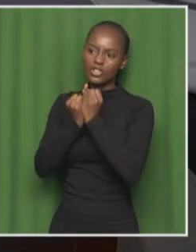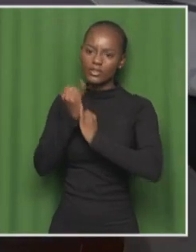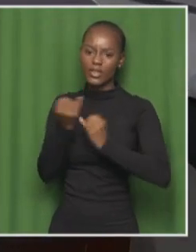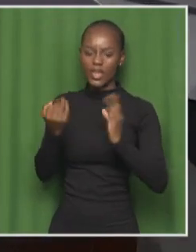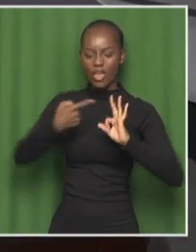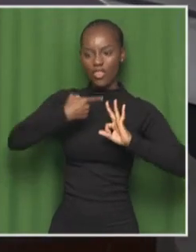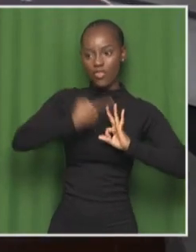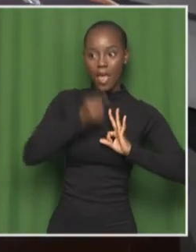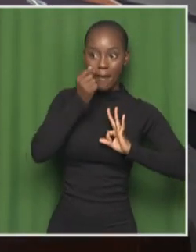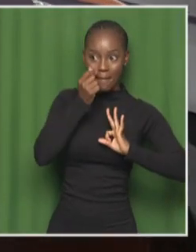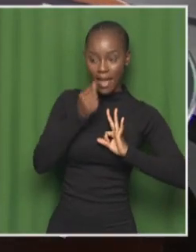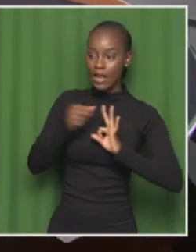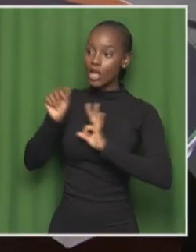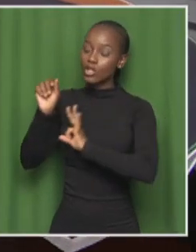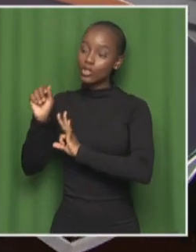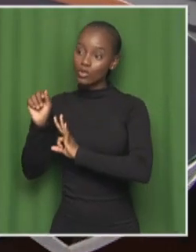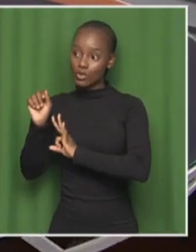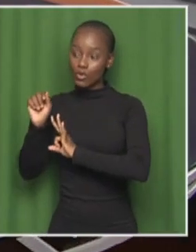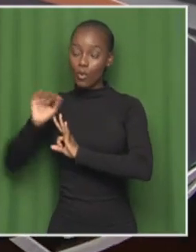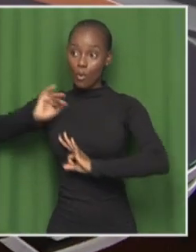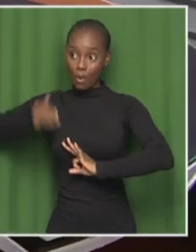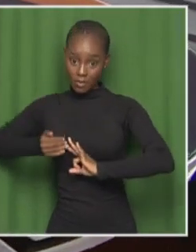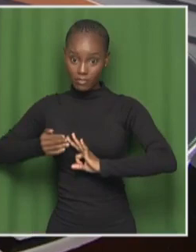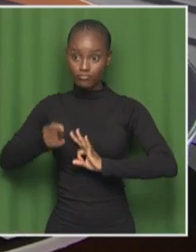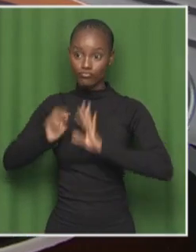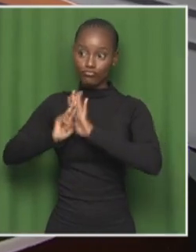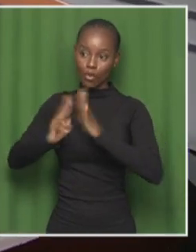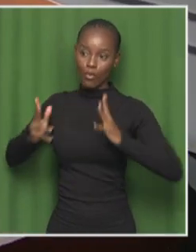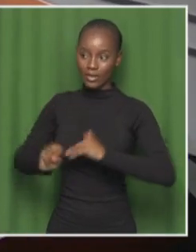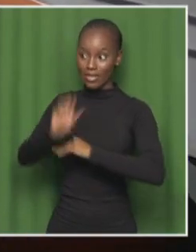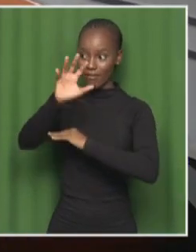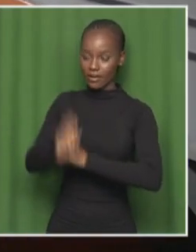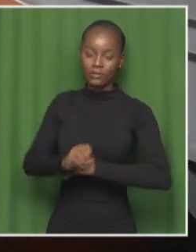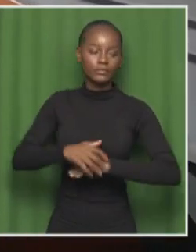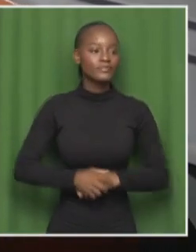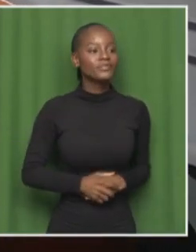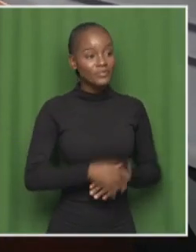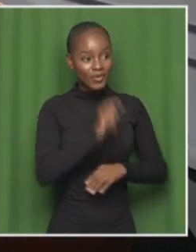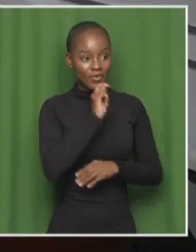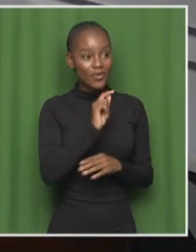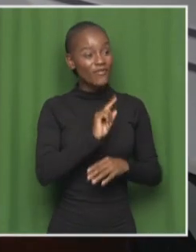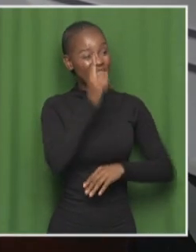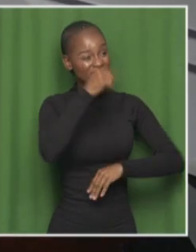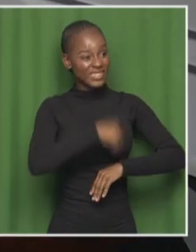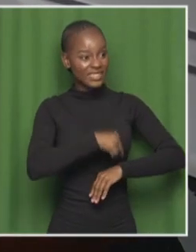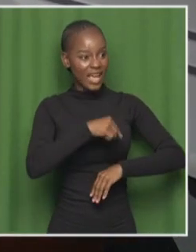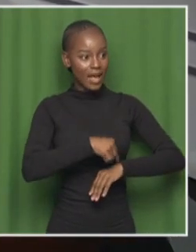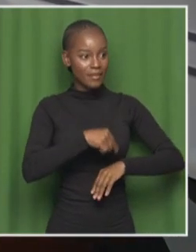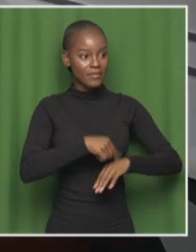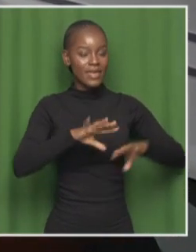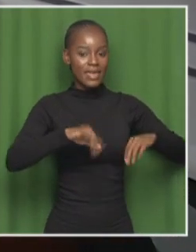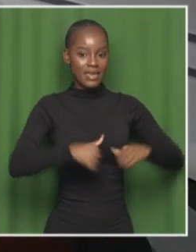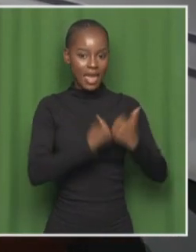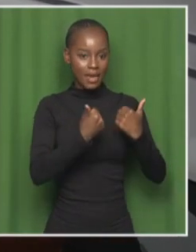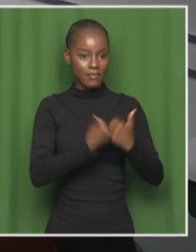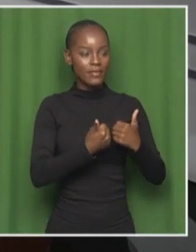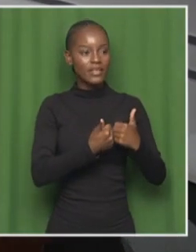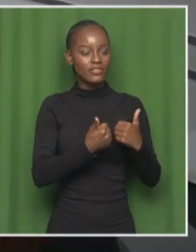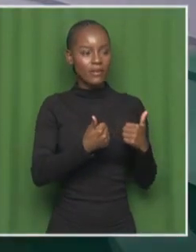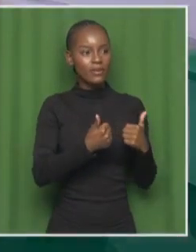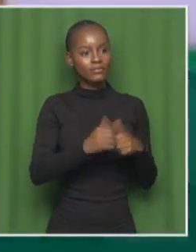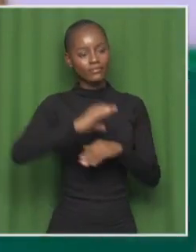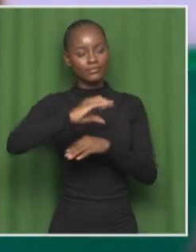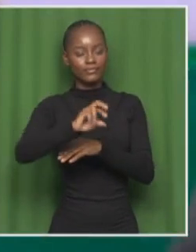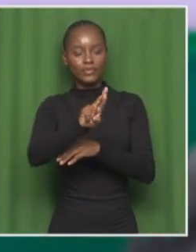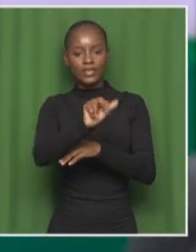who will be representing South Africa here. Yes. For the first time, Scrabble is included as a demonstration sport in the All